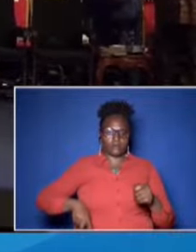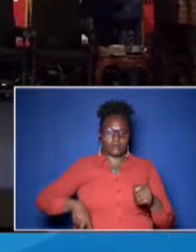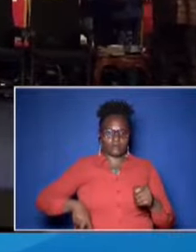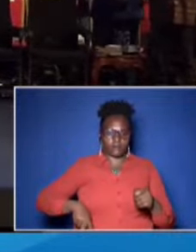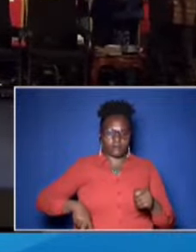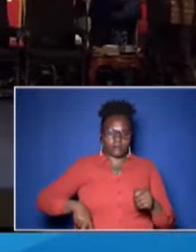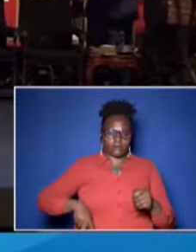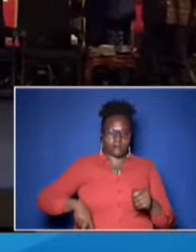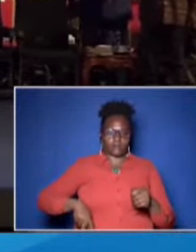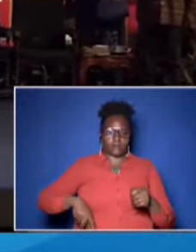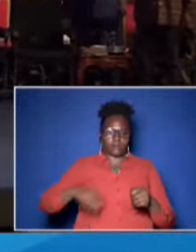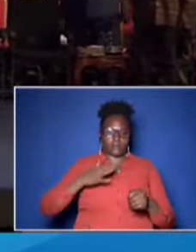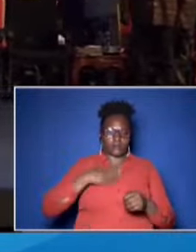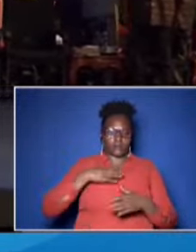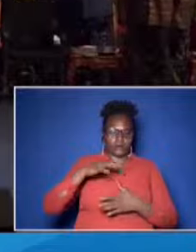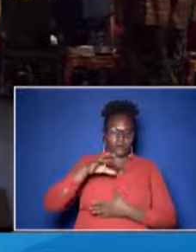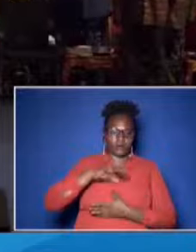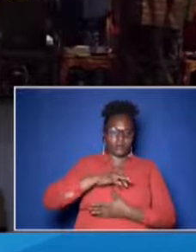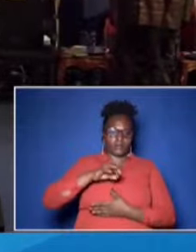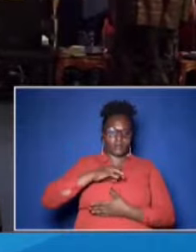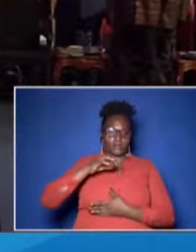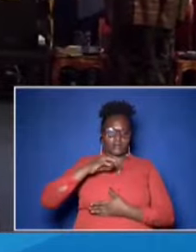are my